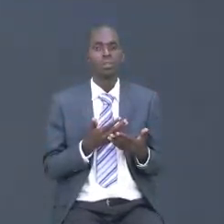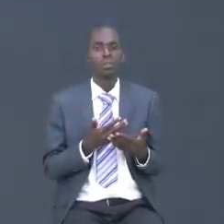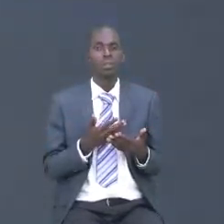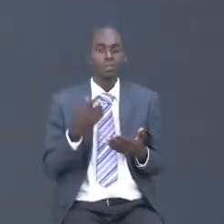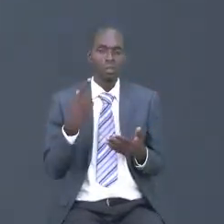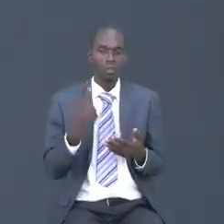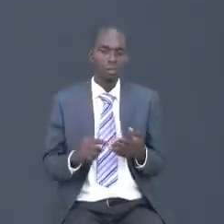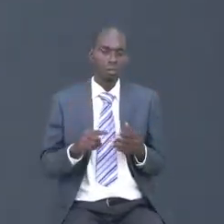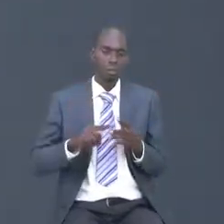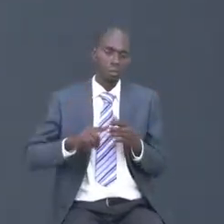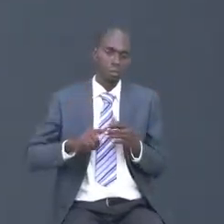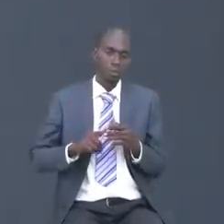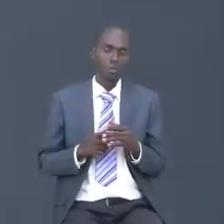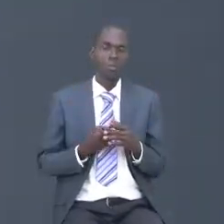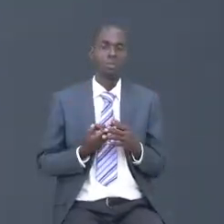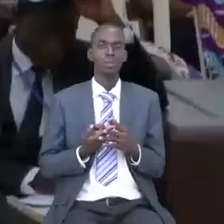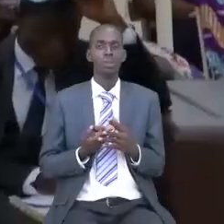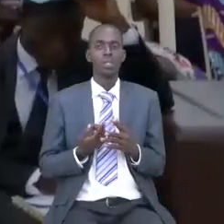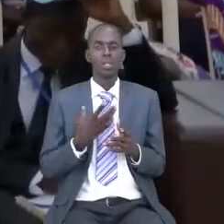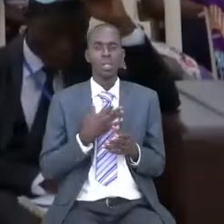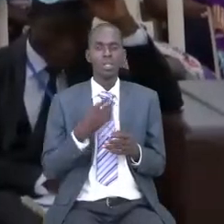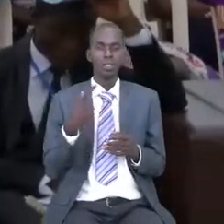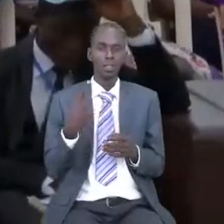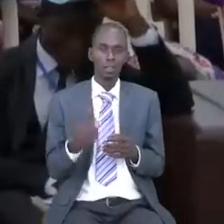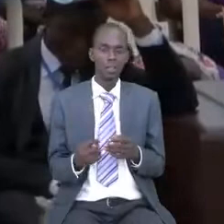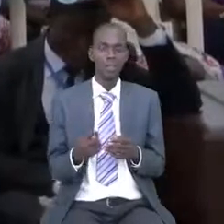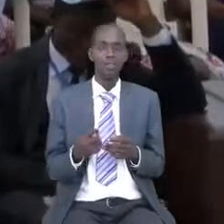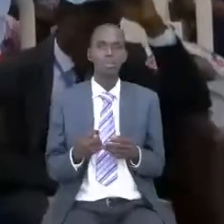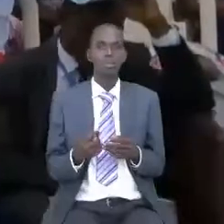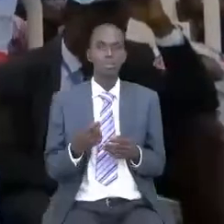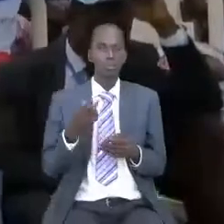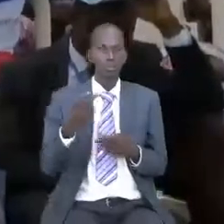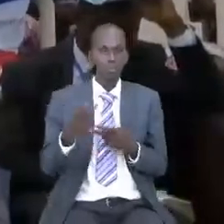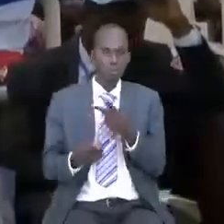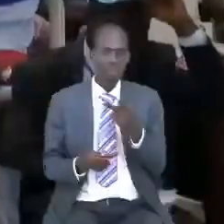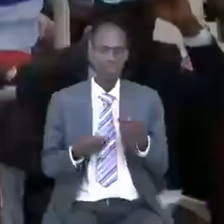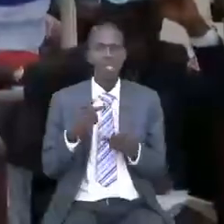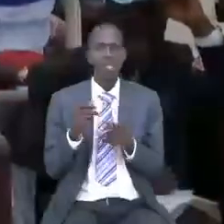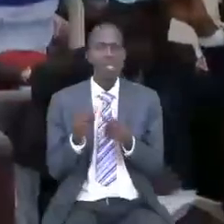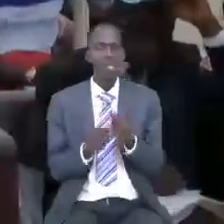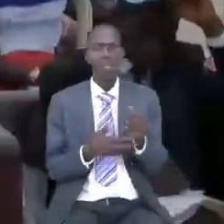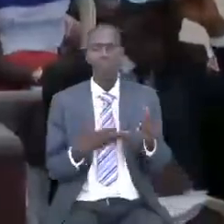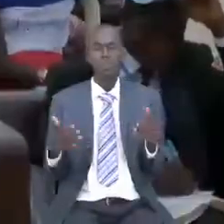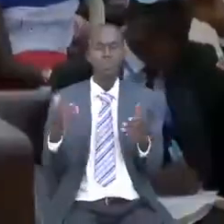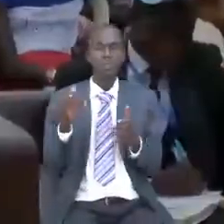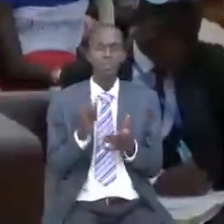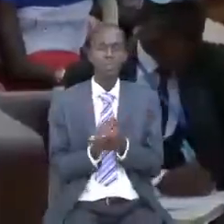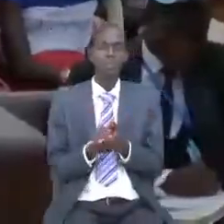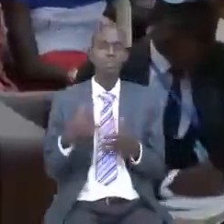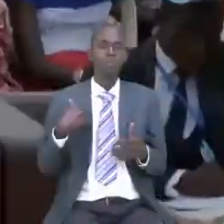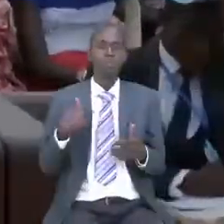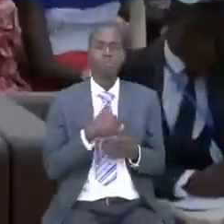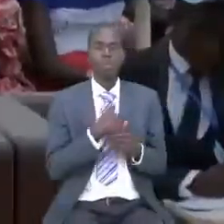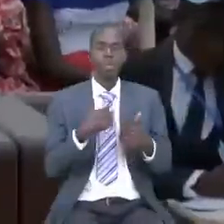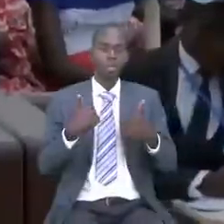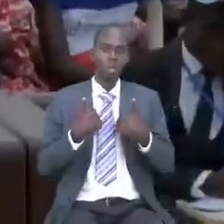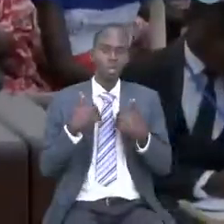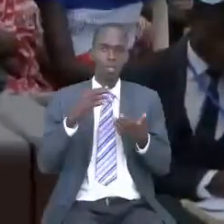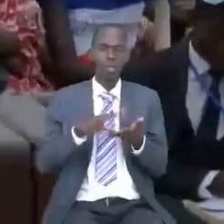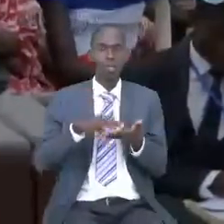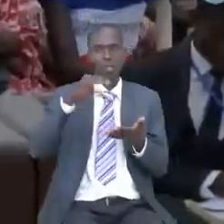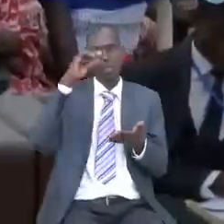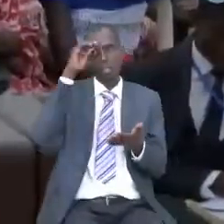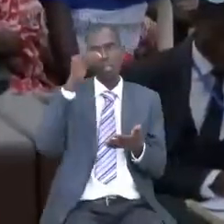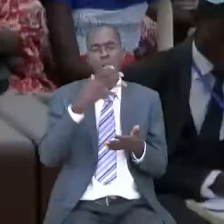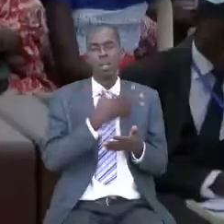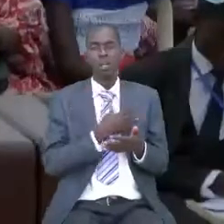reactivation and revisit everything that we have learned. And we will